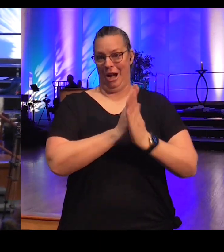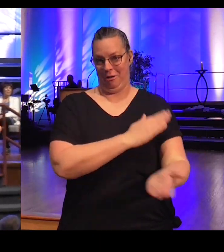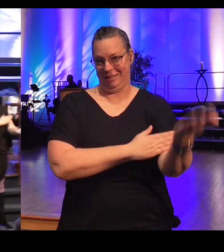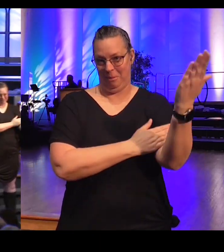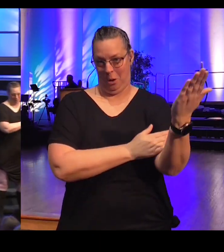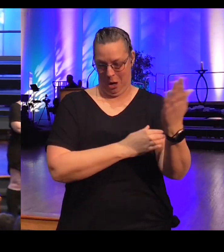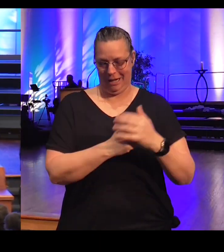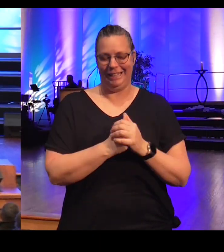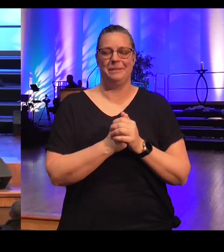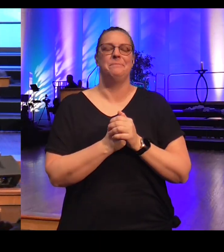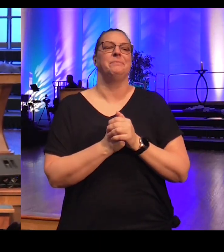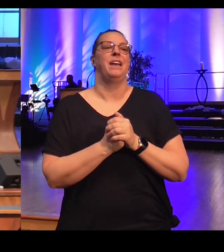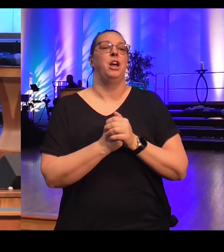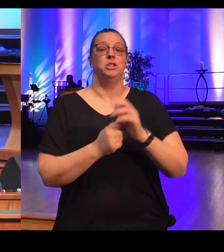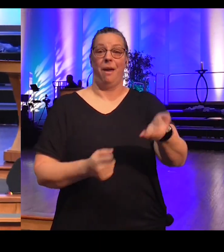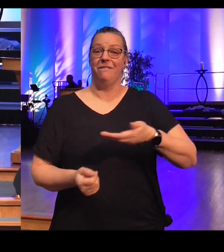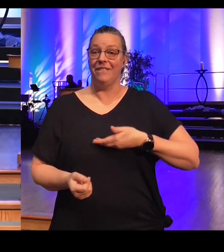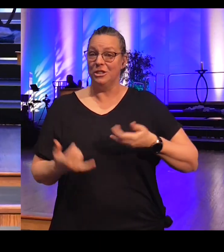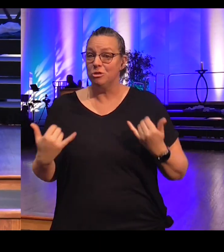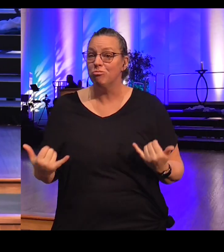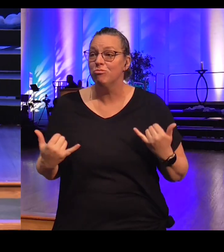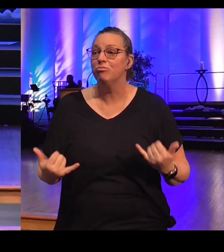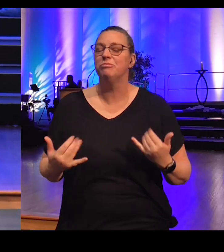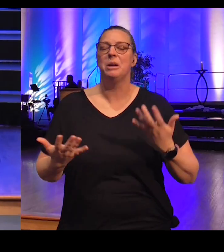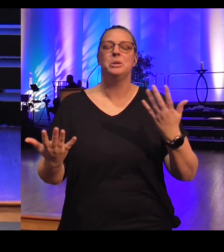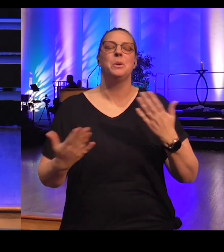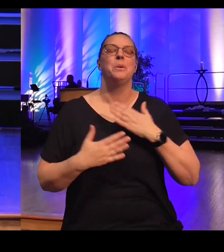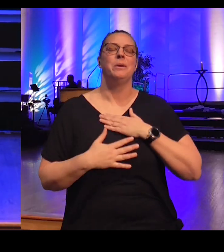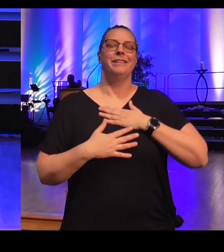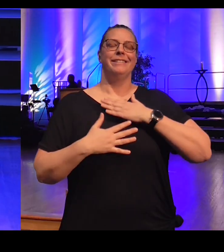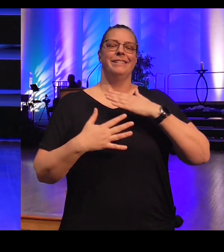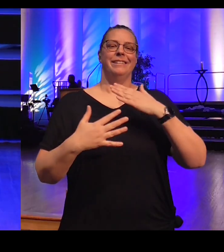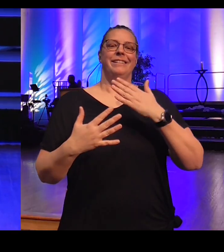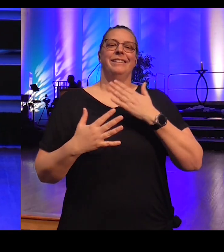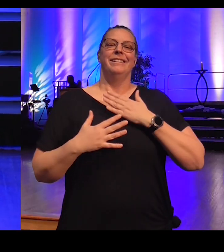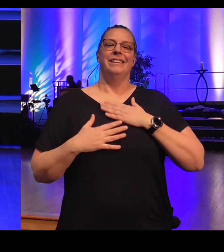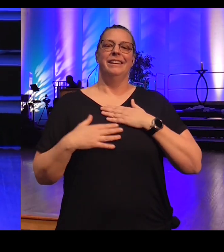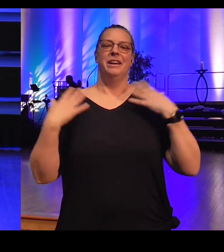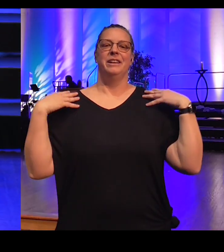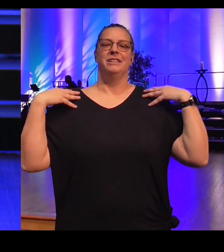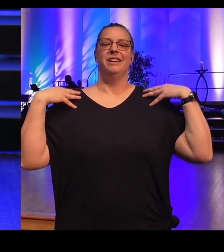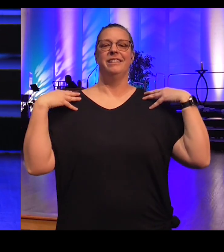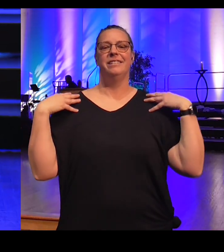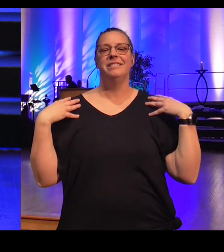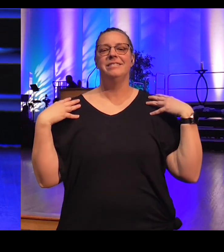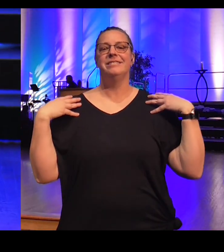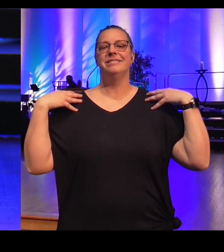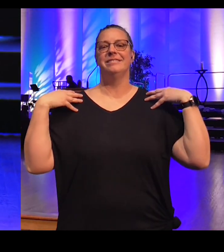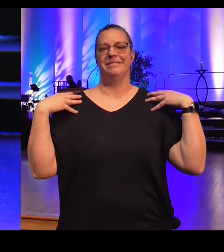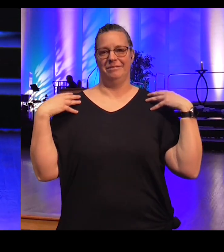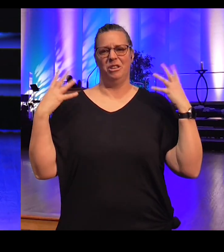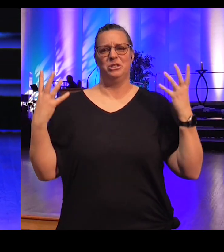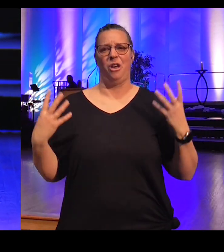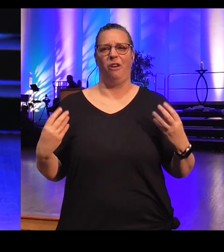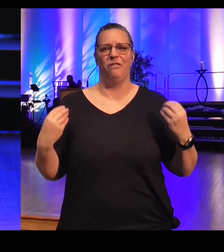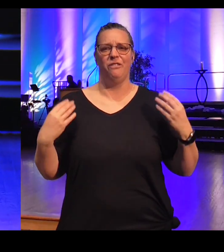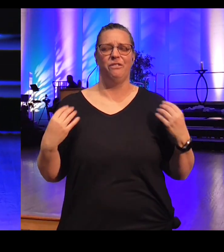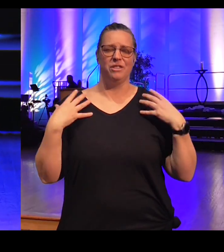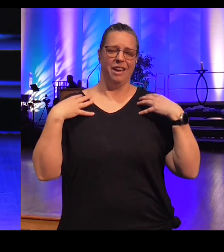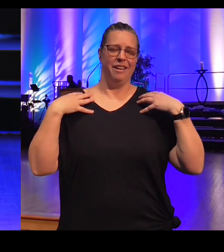this morning. And so I invite you right now to take a breath, to let your shoulders soften, and to